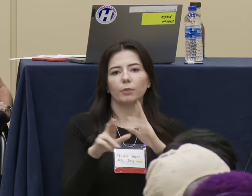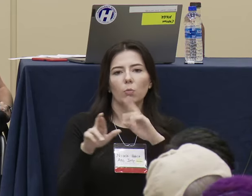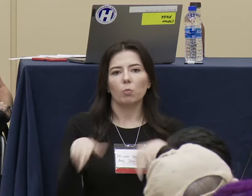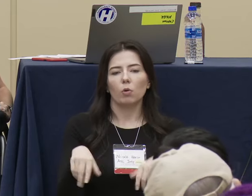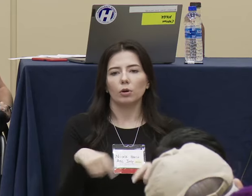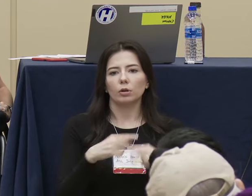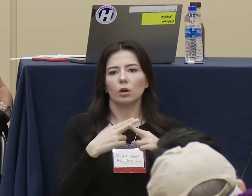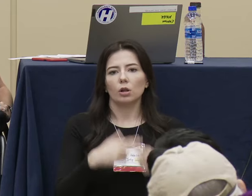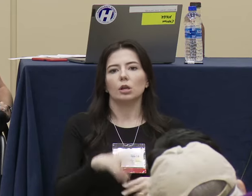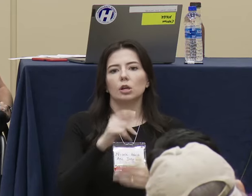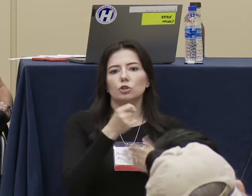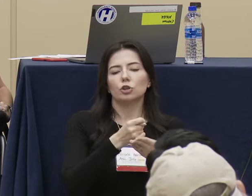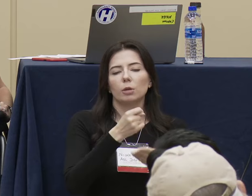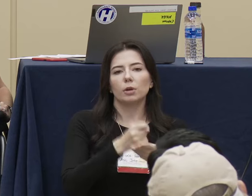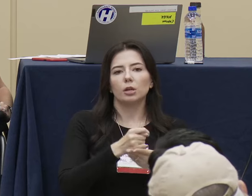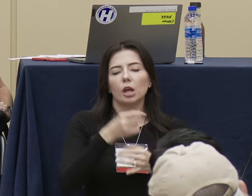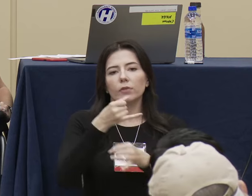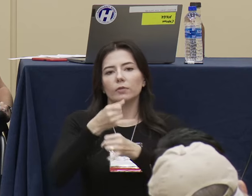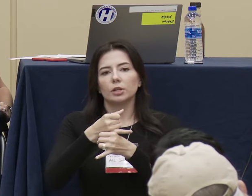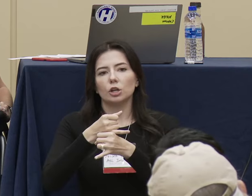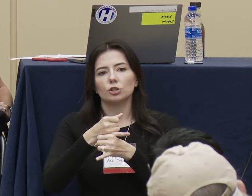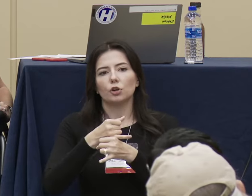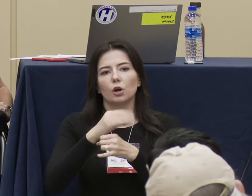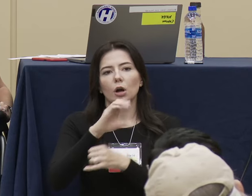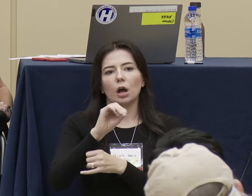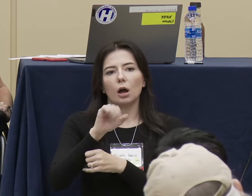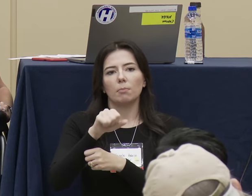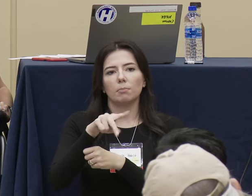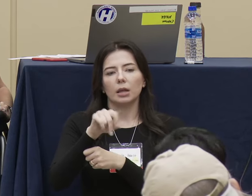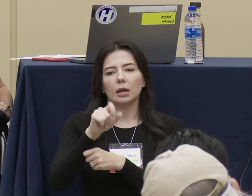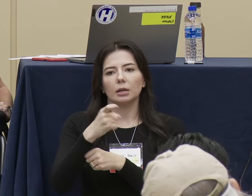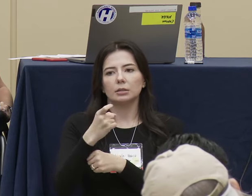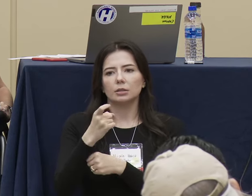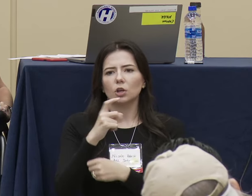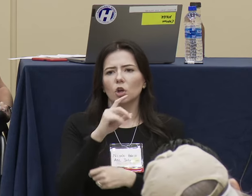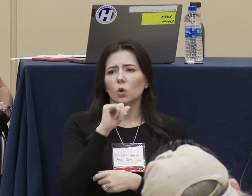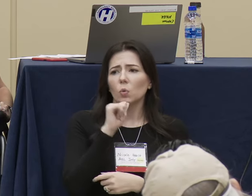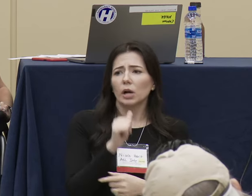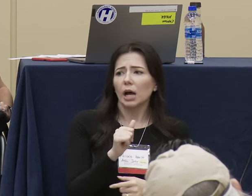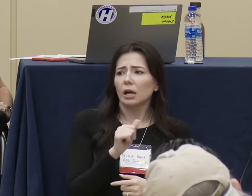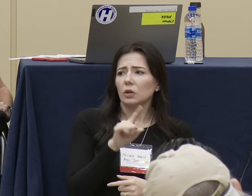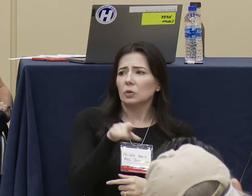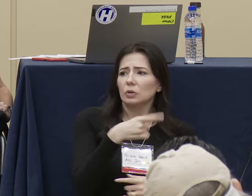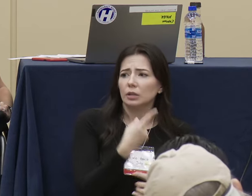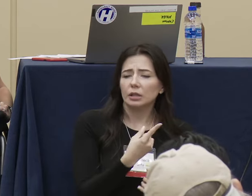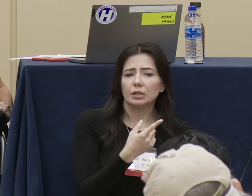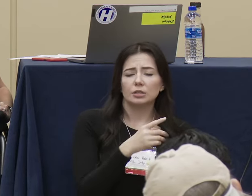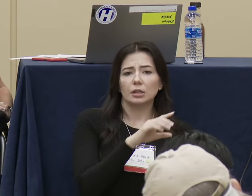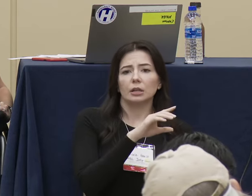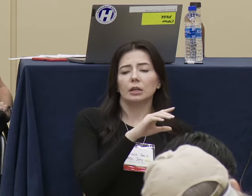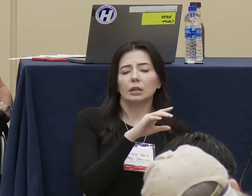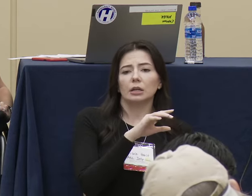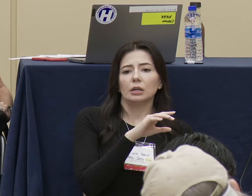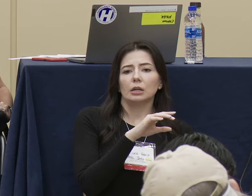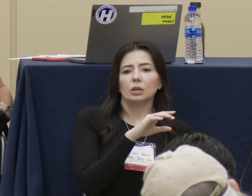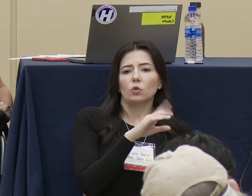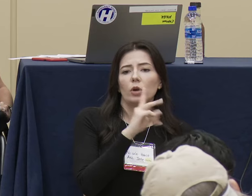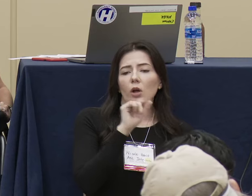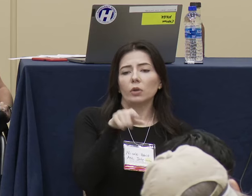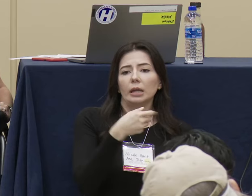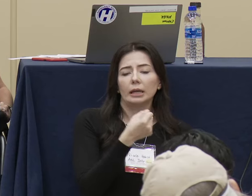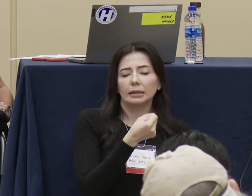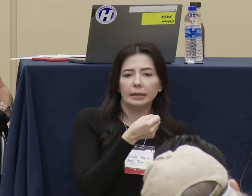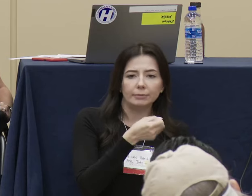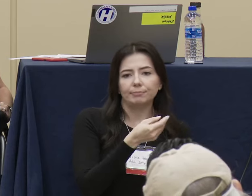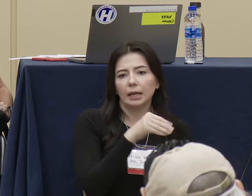Complex. This is where we're now. We're not just in the institutional industrial complex. We're not just in the prison